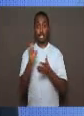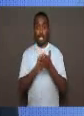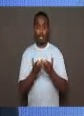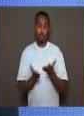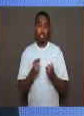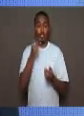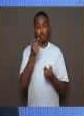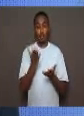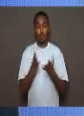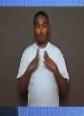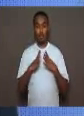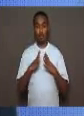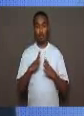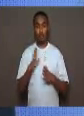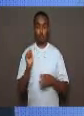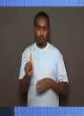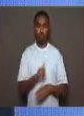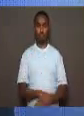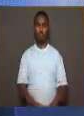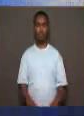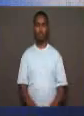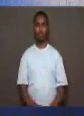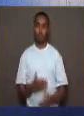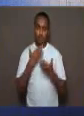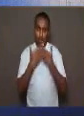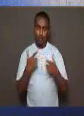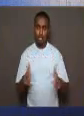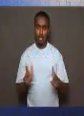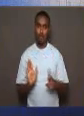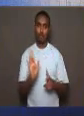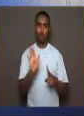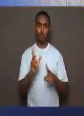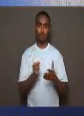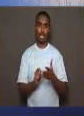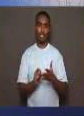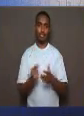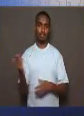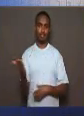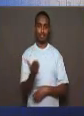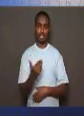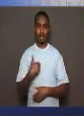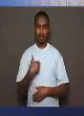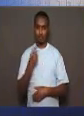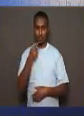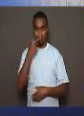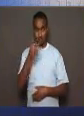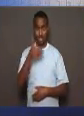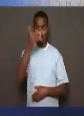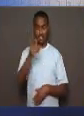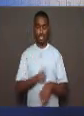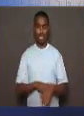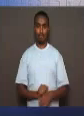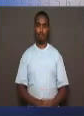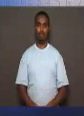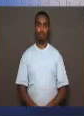essay so that you may write one yourself. Good luck on your writing, everyone. I will see you